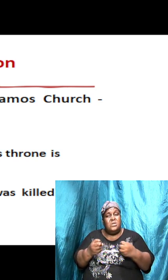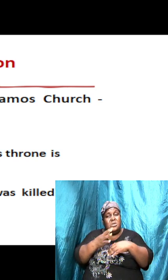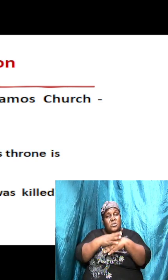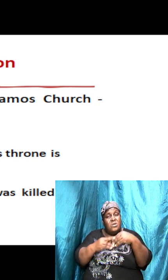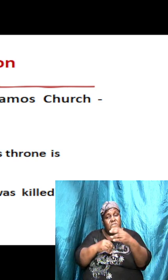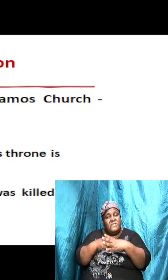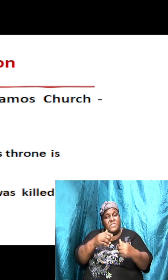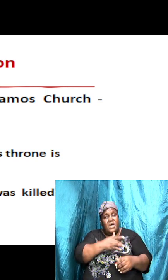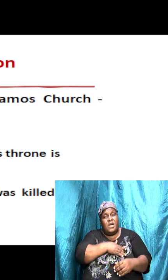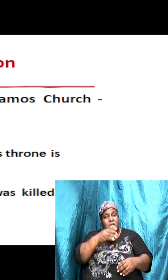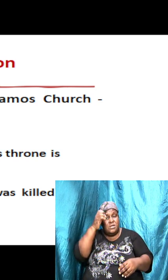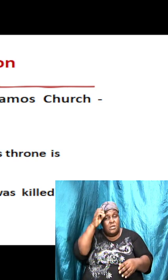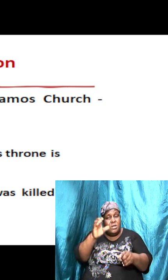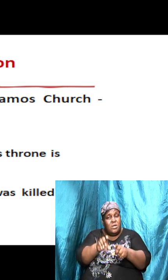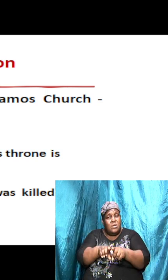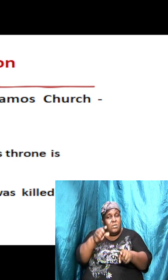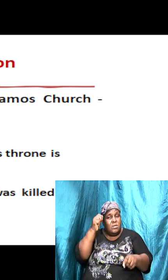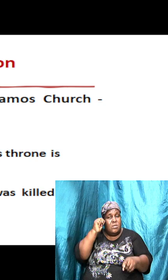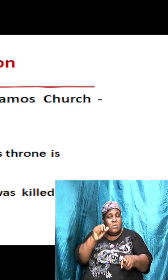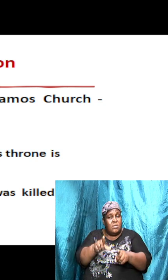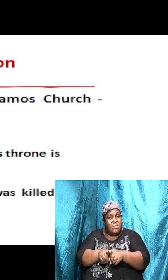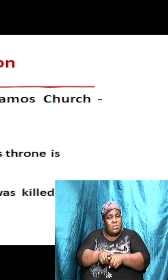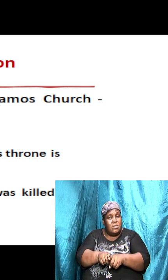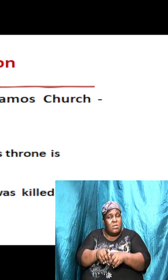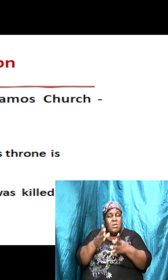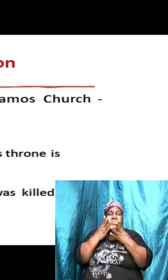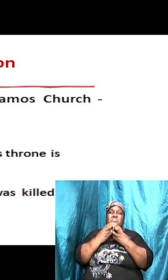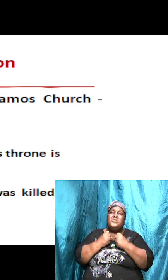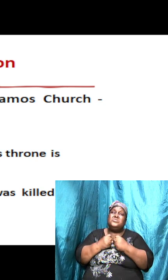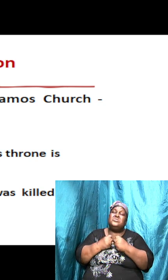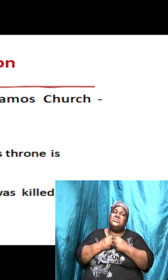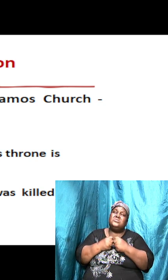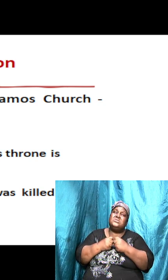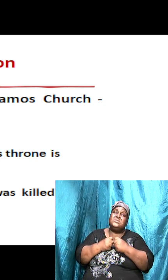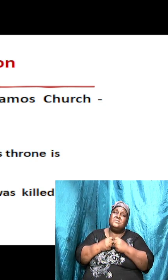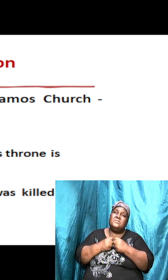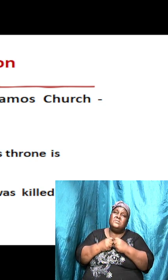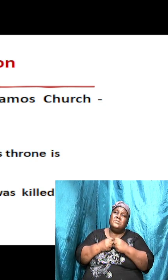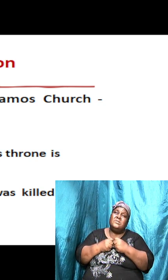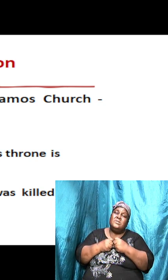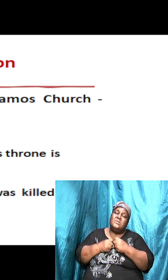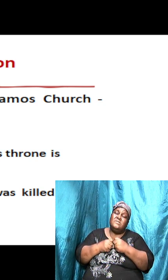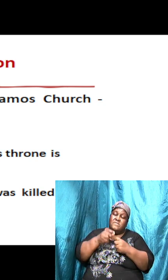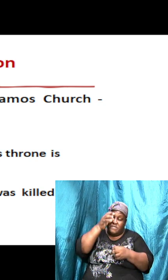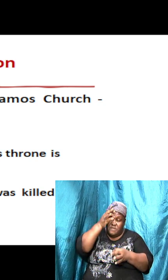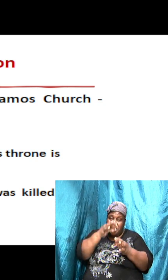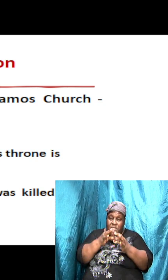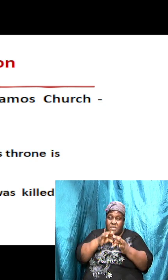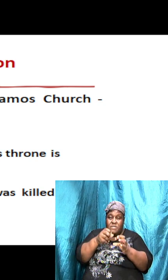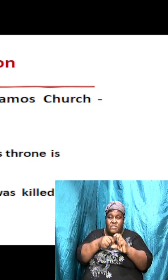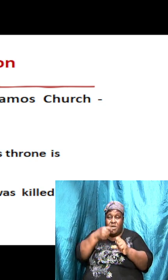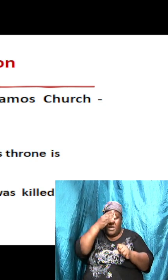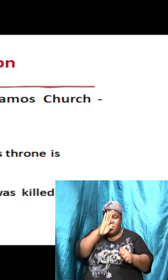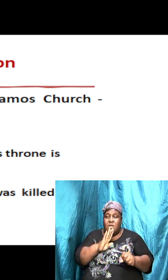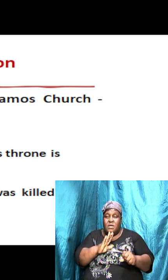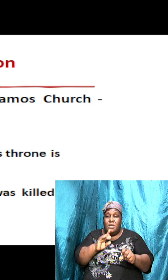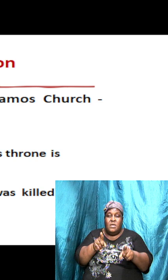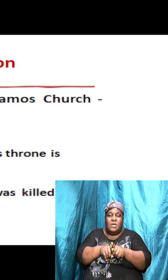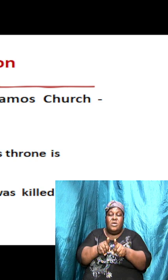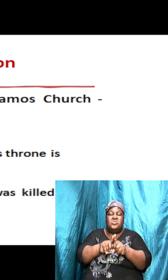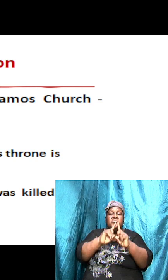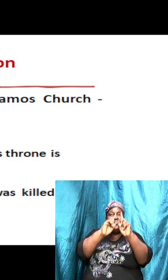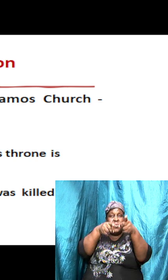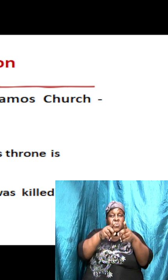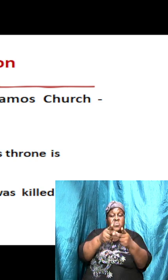my sisters, the precious saints of God, if there is any concern, if there is any worry that, you know, as we go one place or